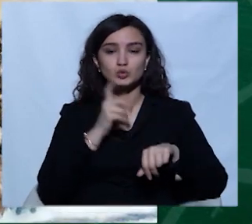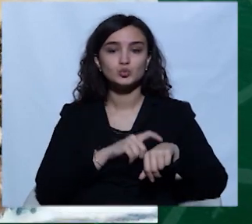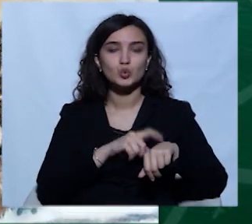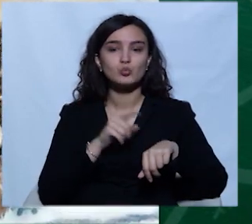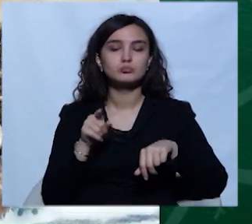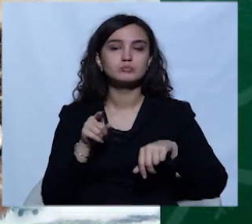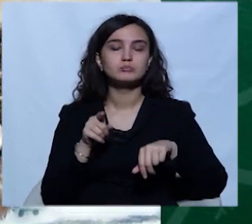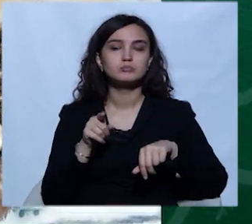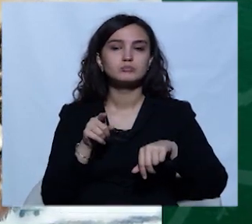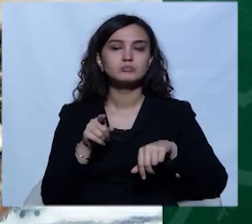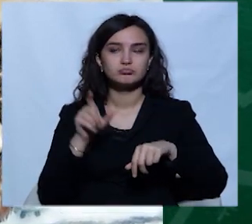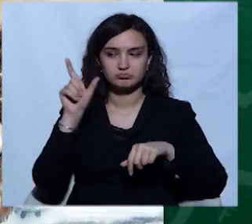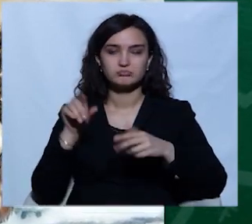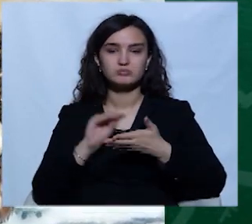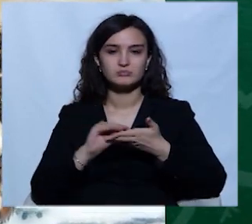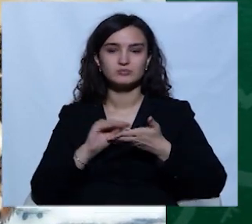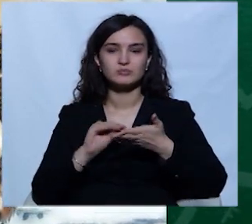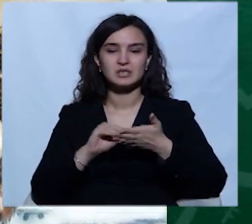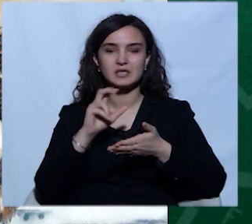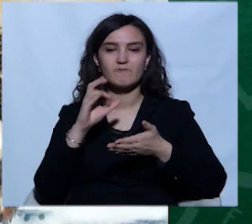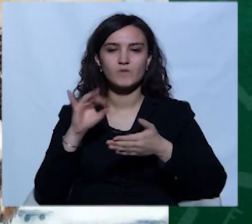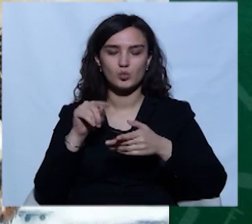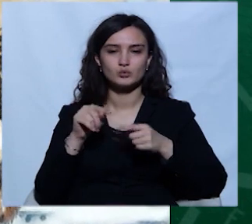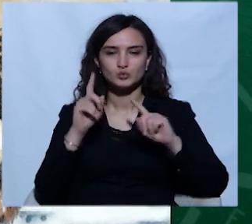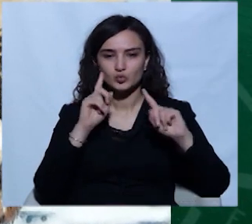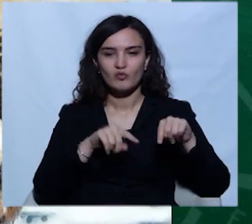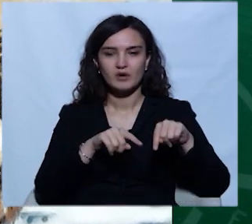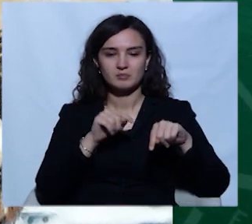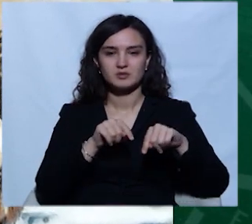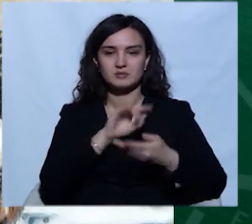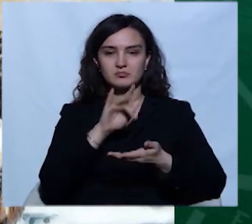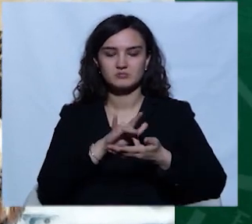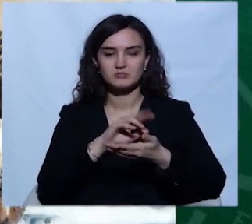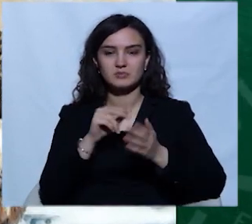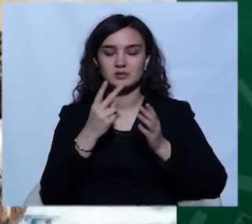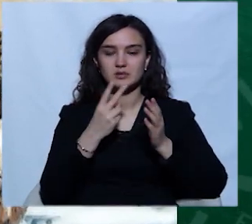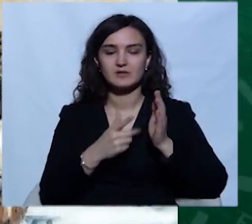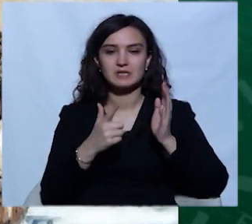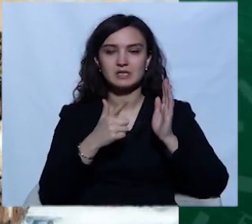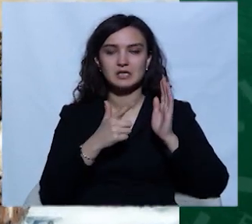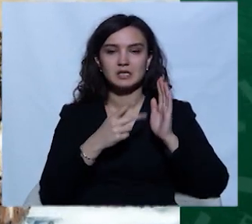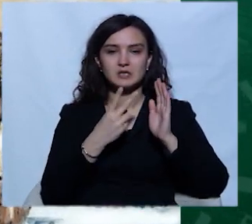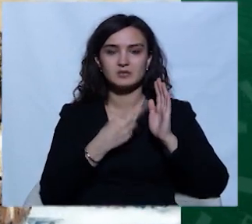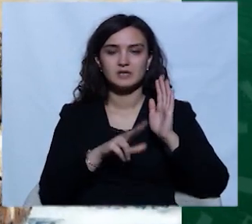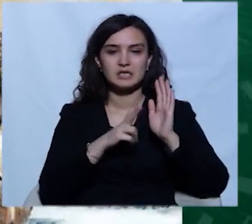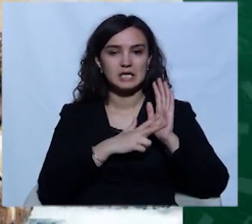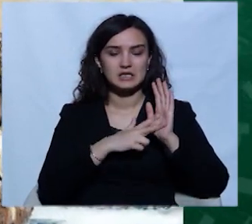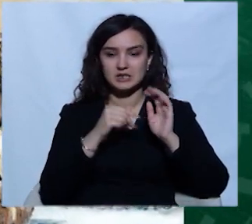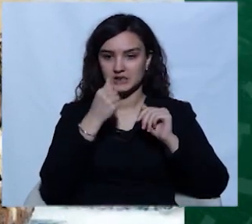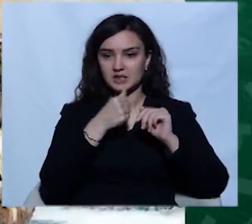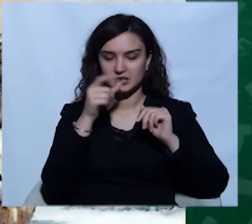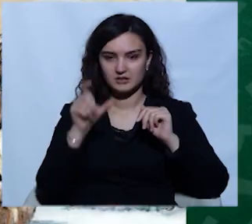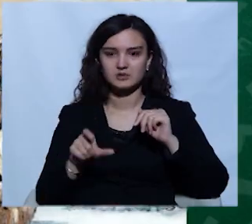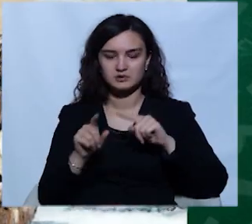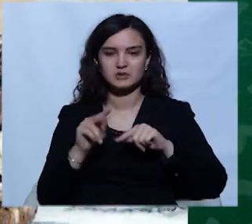Defoe, the author, lives in. Takes about the span of about 28 years, and it